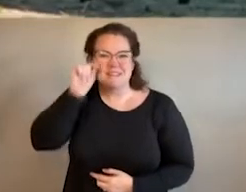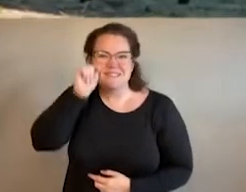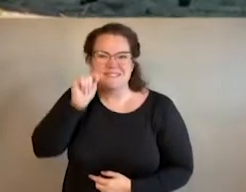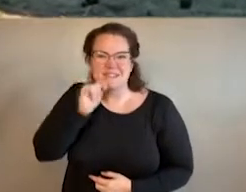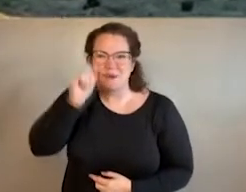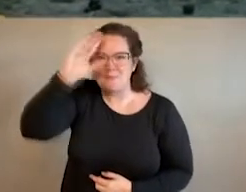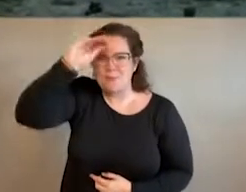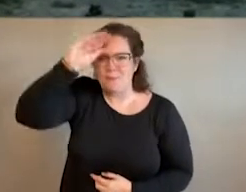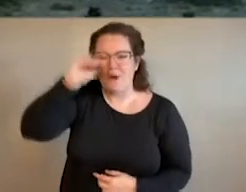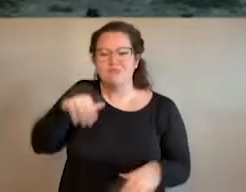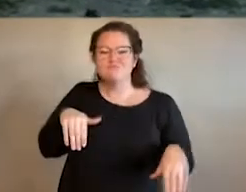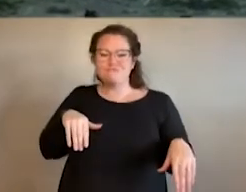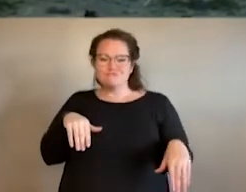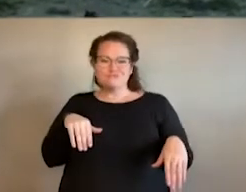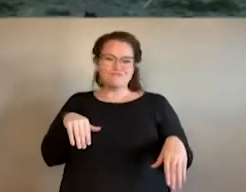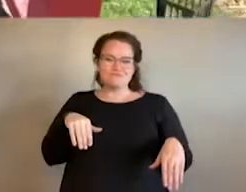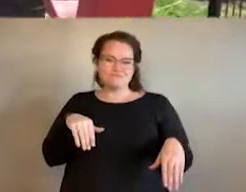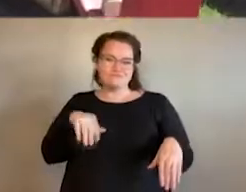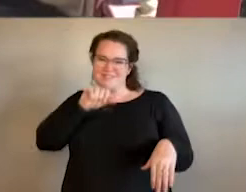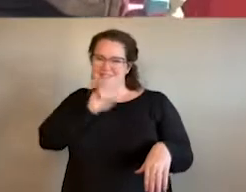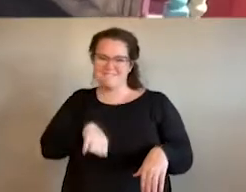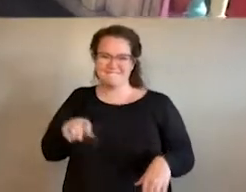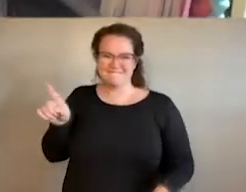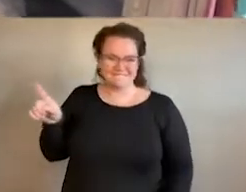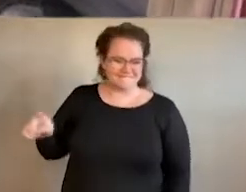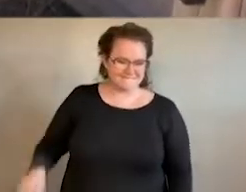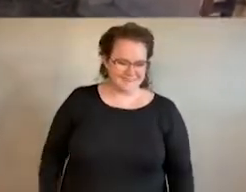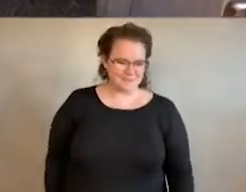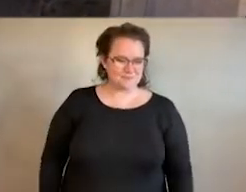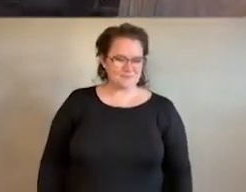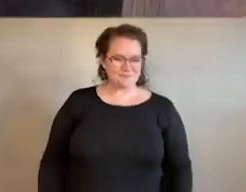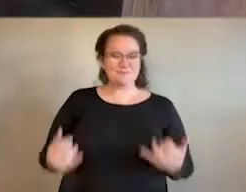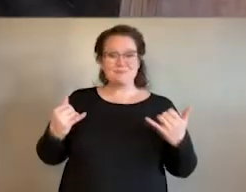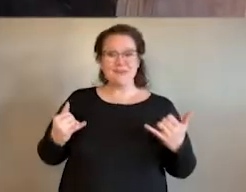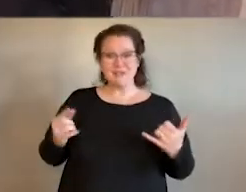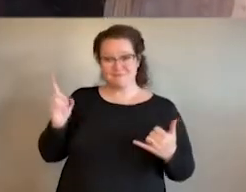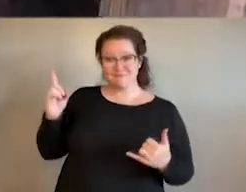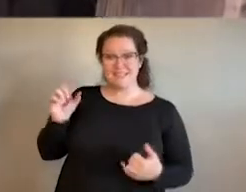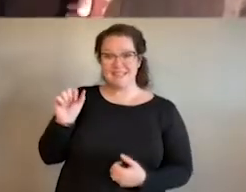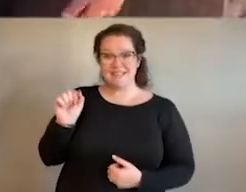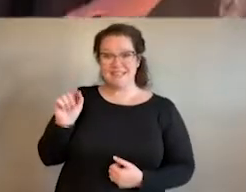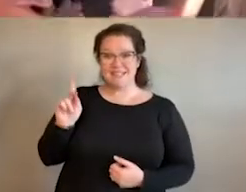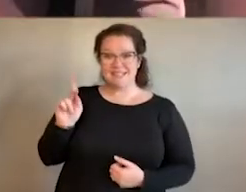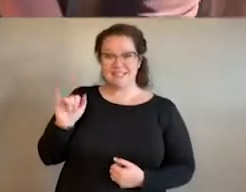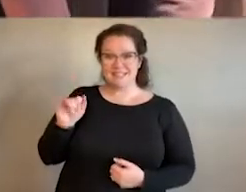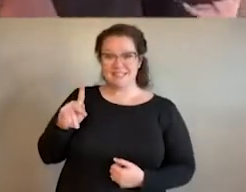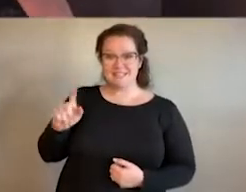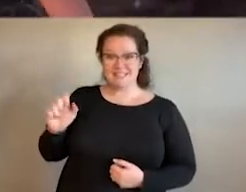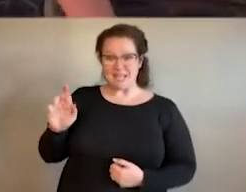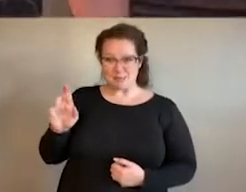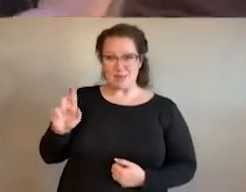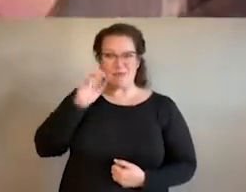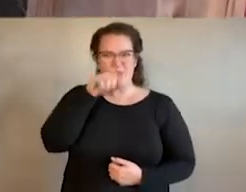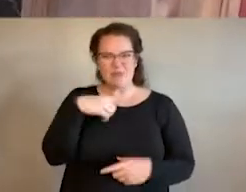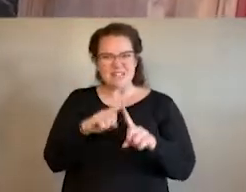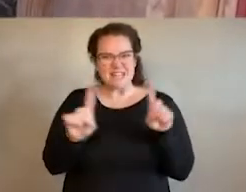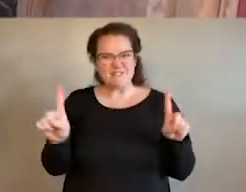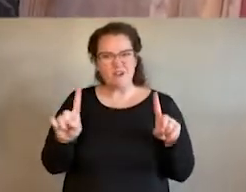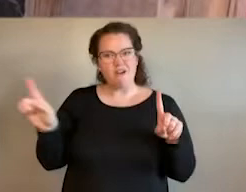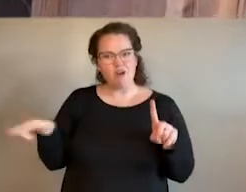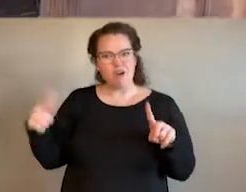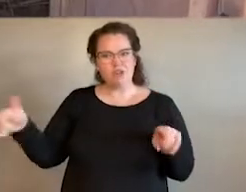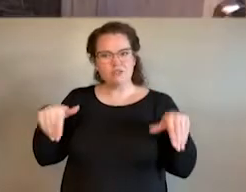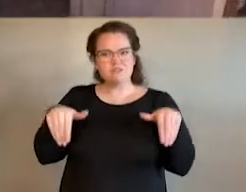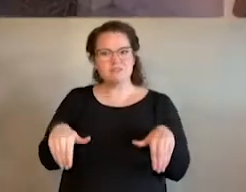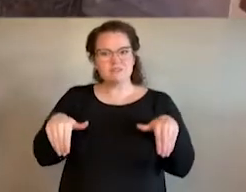teenage boy, but we just love him. So this is Skipper. Skipper looks a lot different than our other kangaroos because